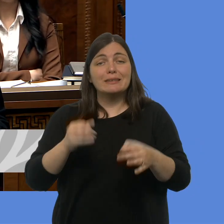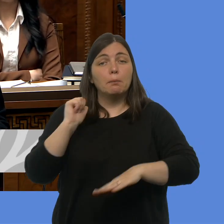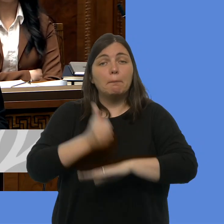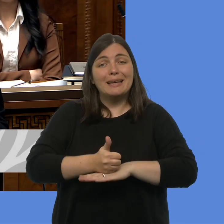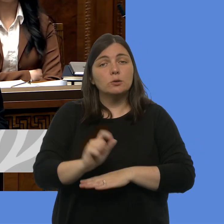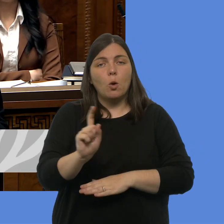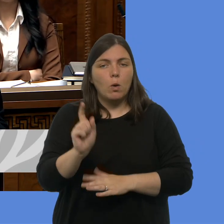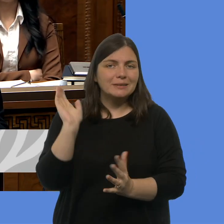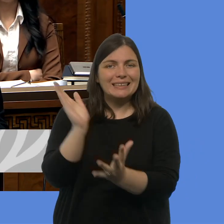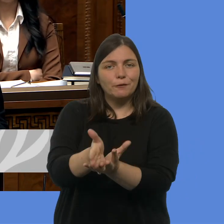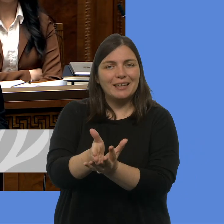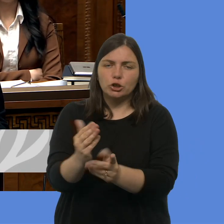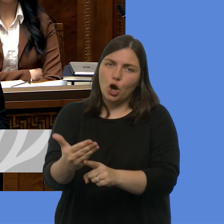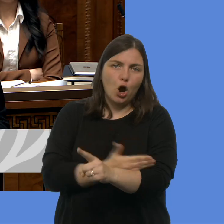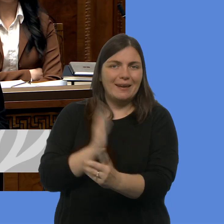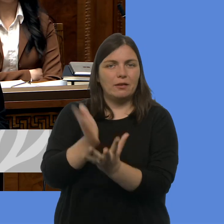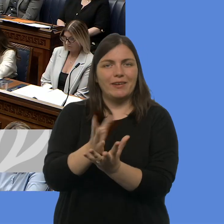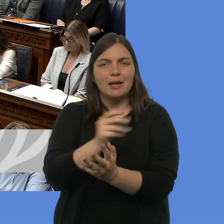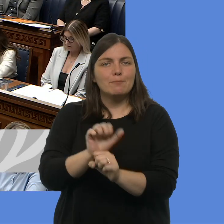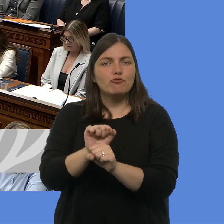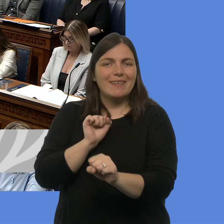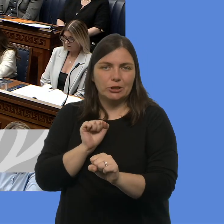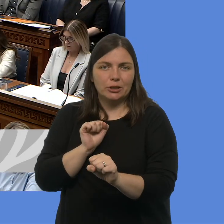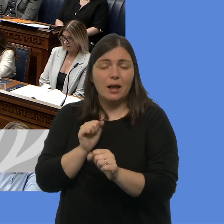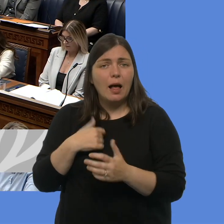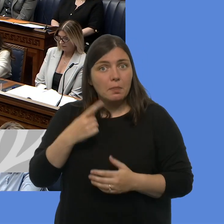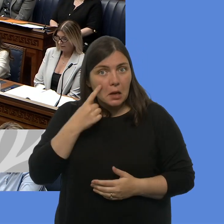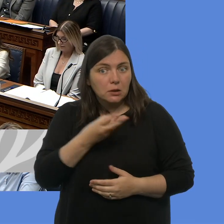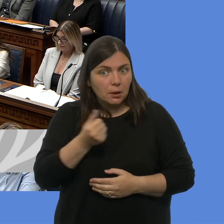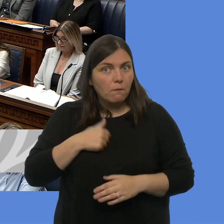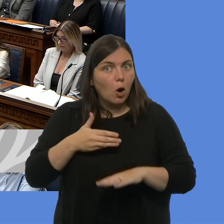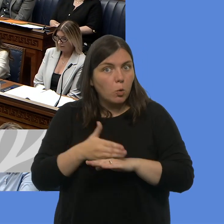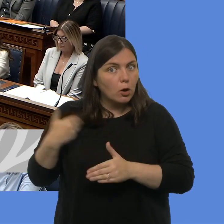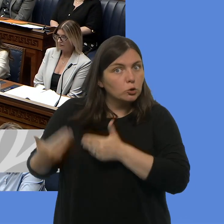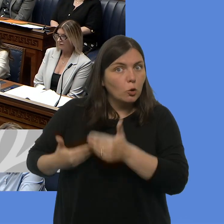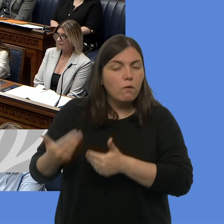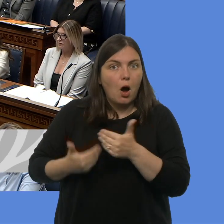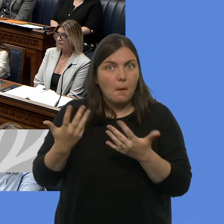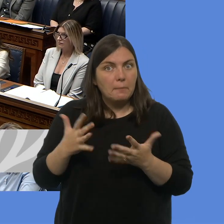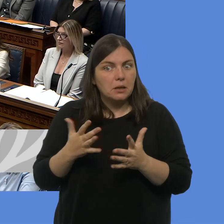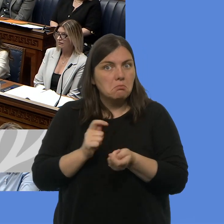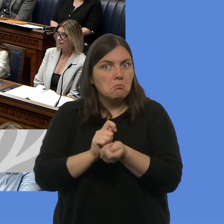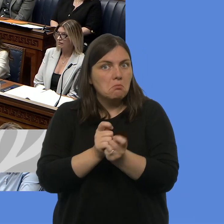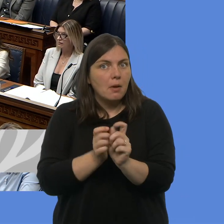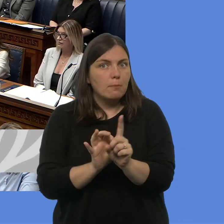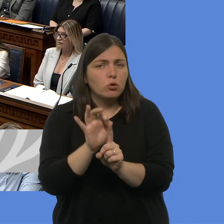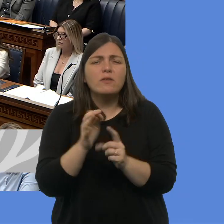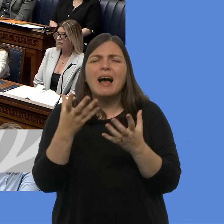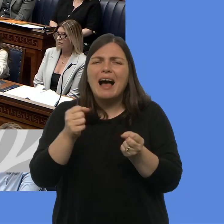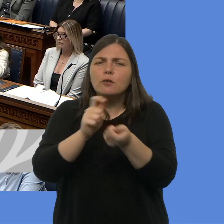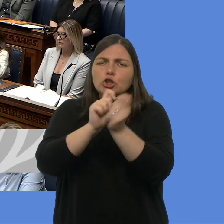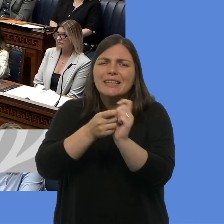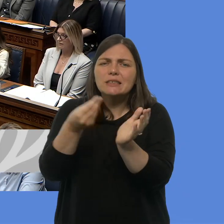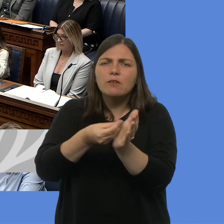some of the work that we have seen thus far is making a real positive difference. We've had the Change Fund investing over $3 million to